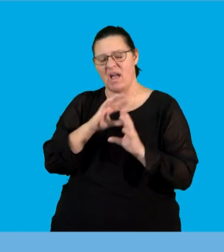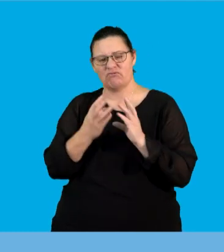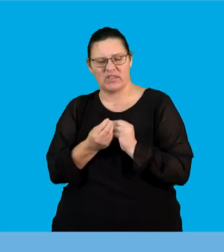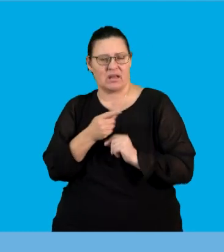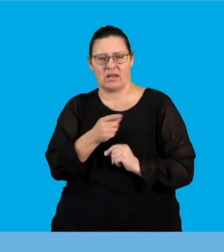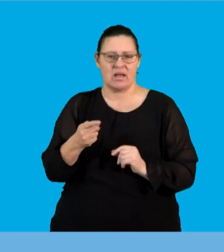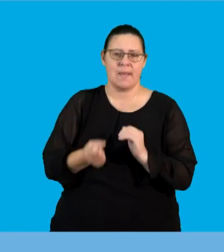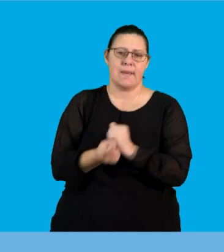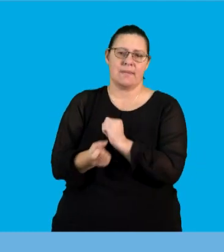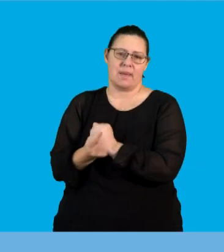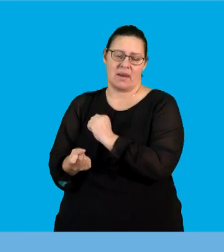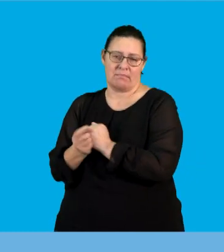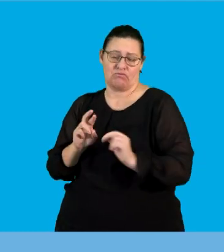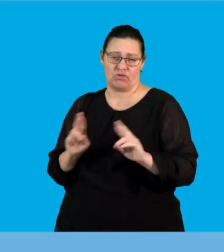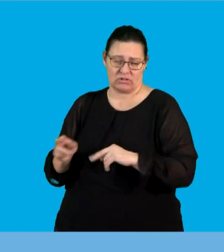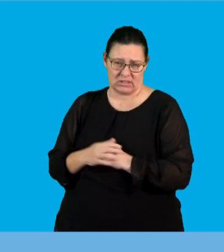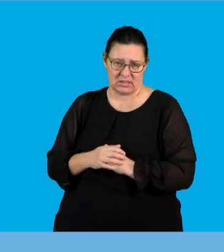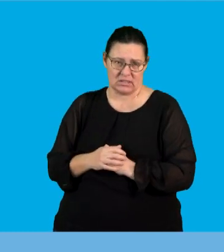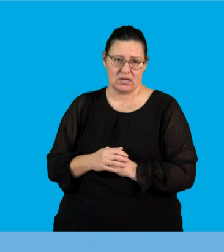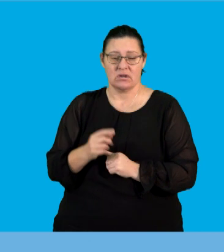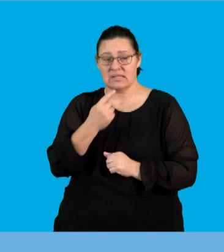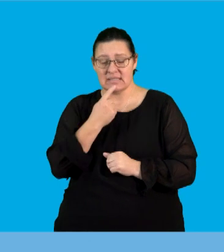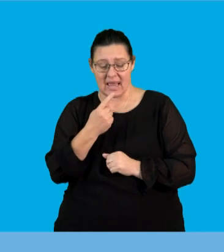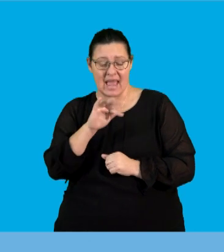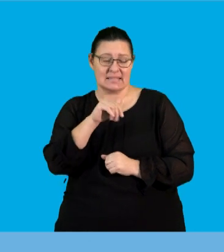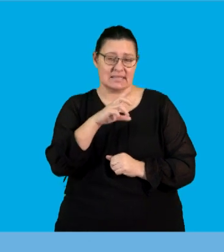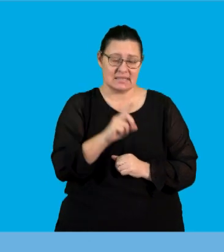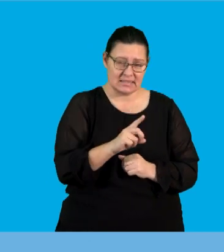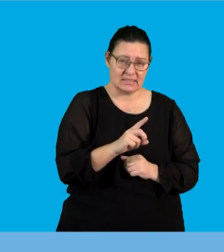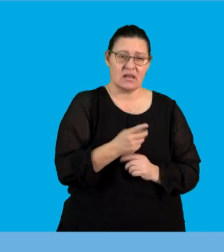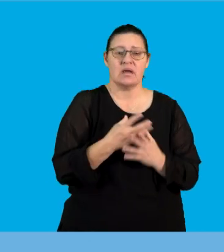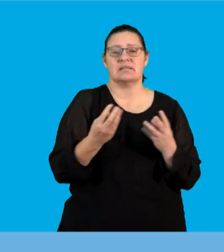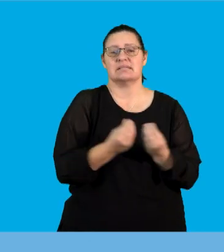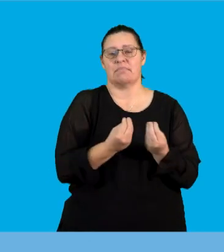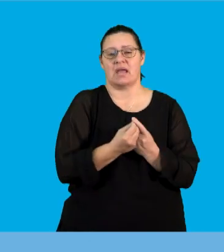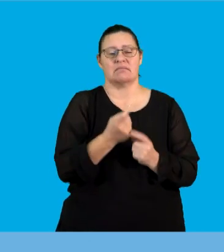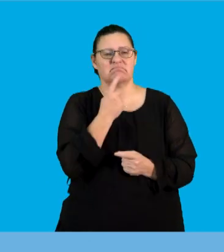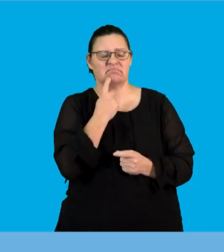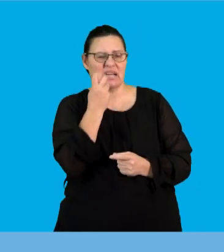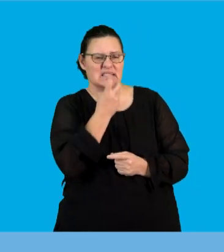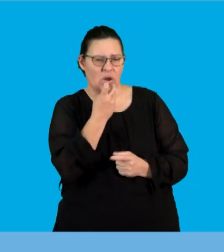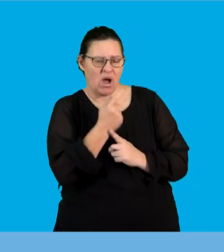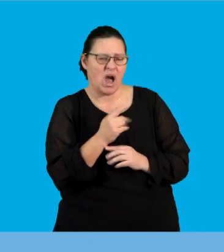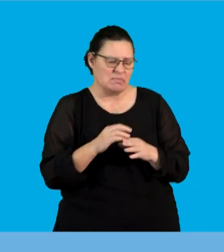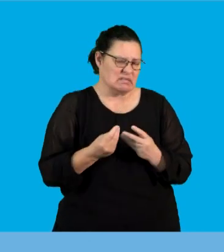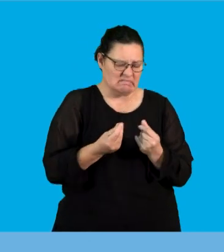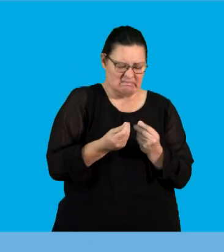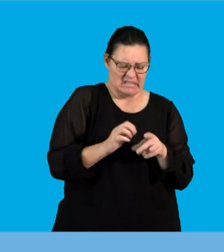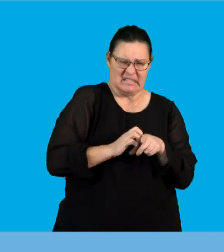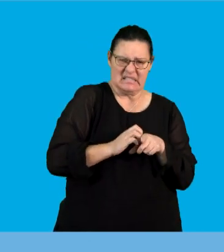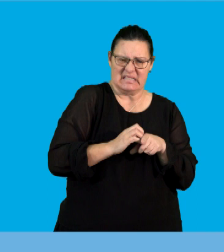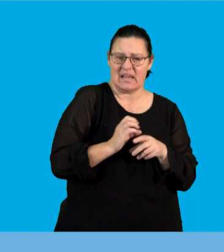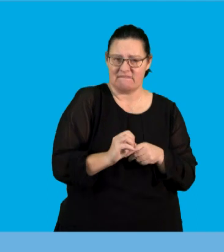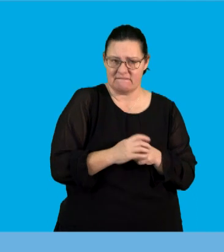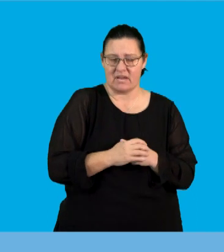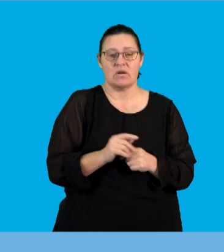was happening in the reaction. That we said that is an acid, it is a substance that tastes sour and feels rough on one's